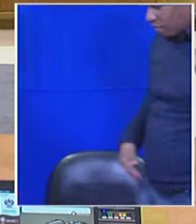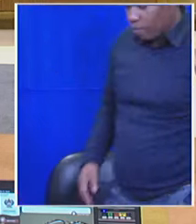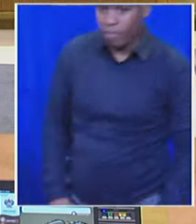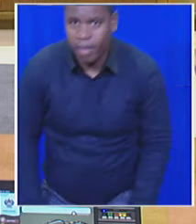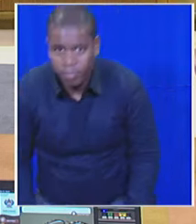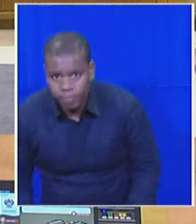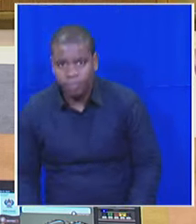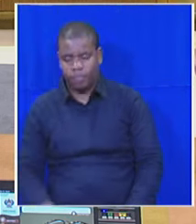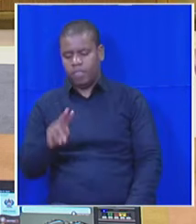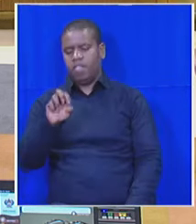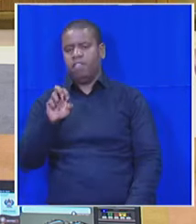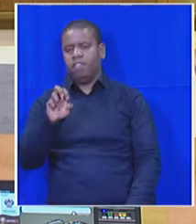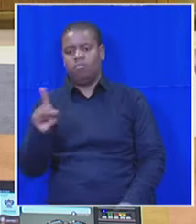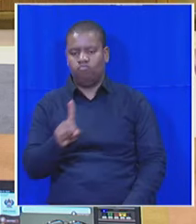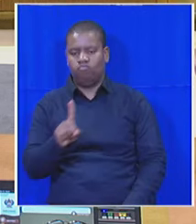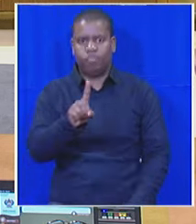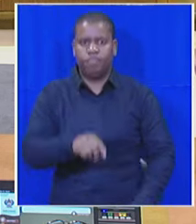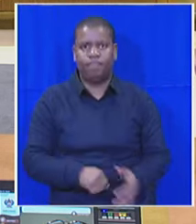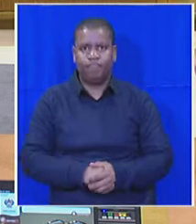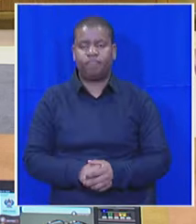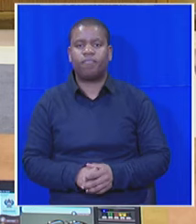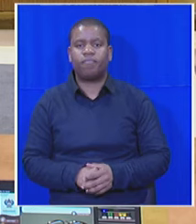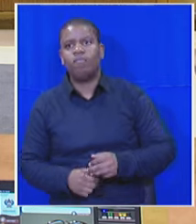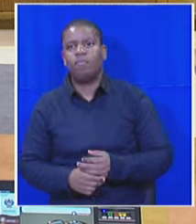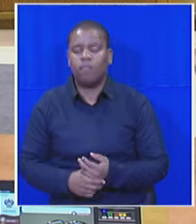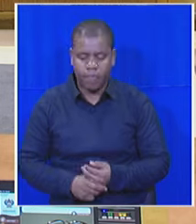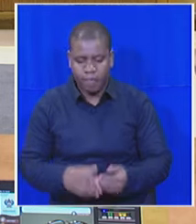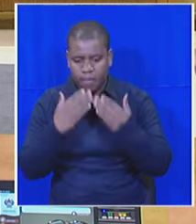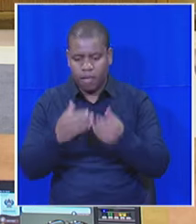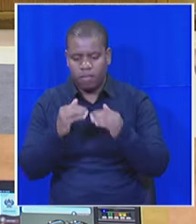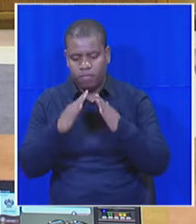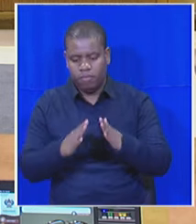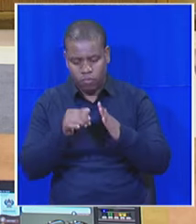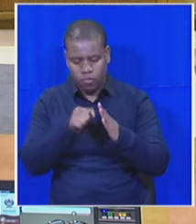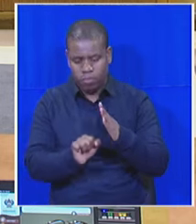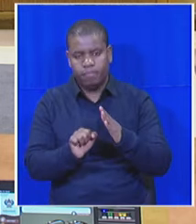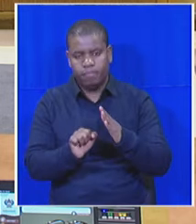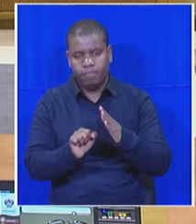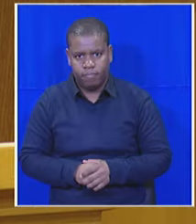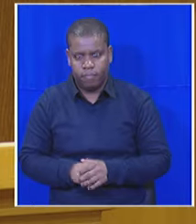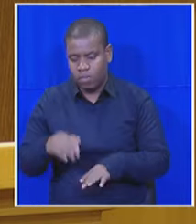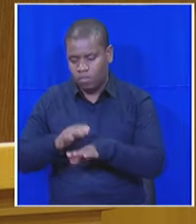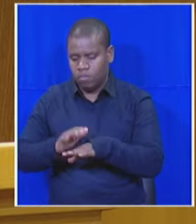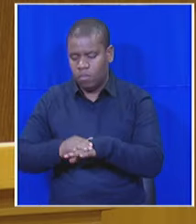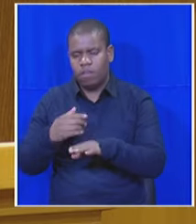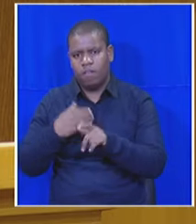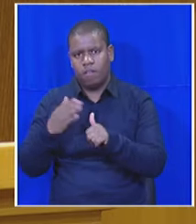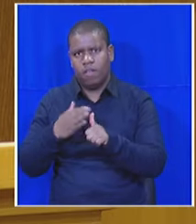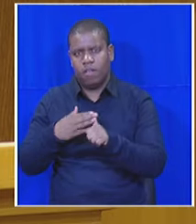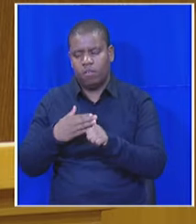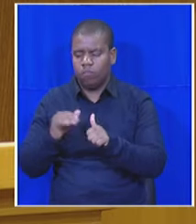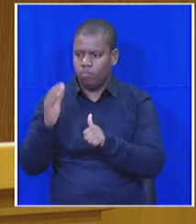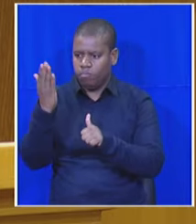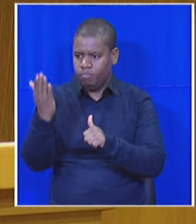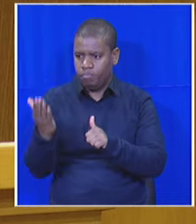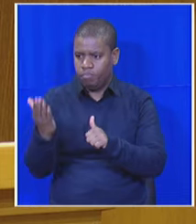Thank you, Honourable House Chair. Let me start off by commending the Minister of